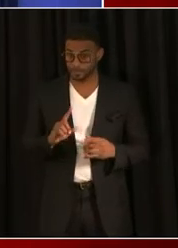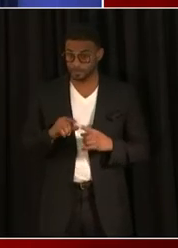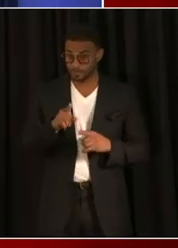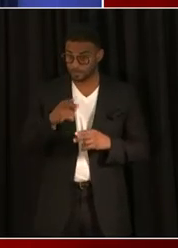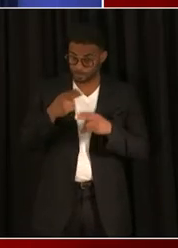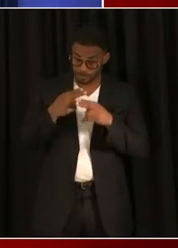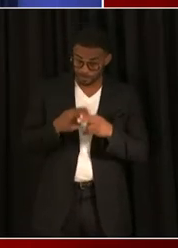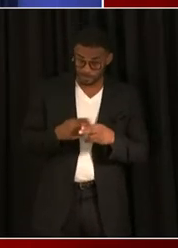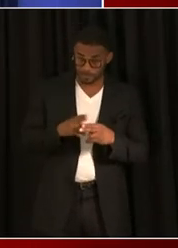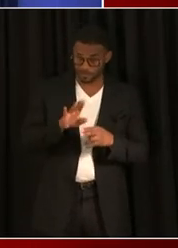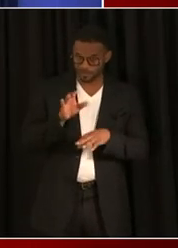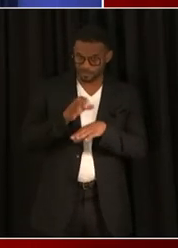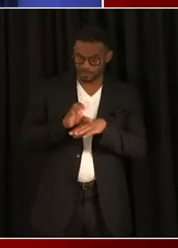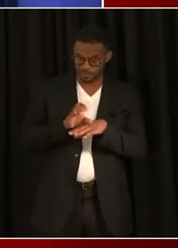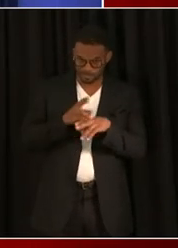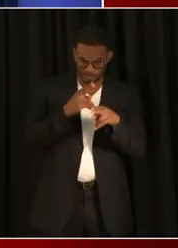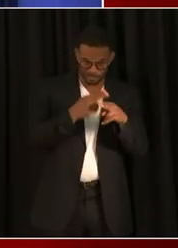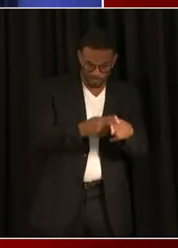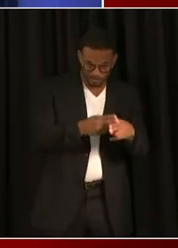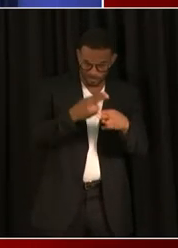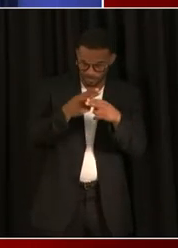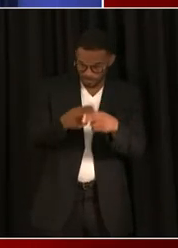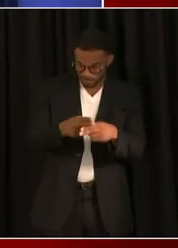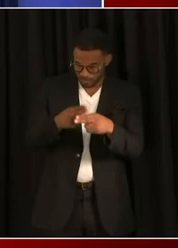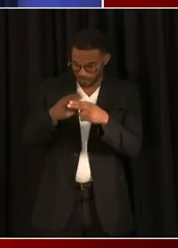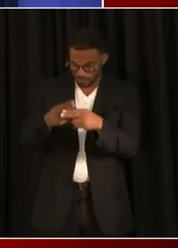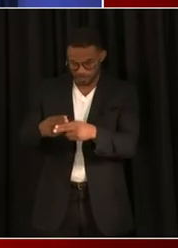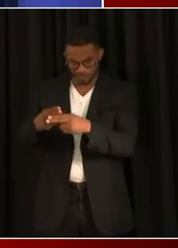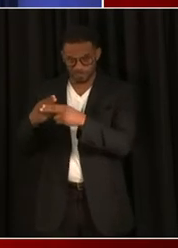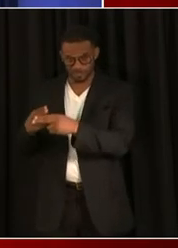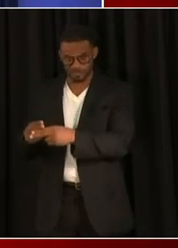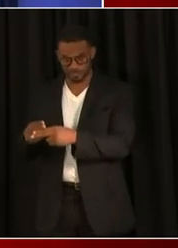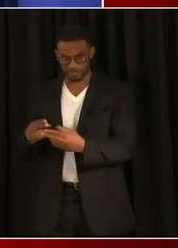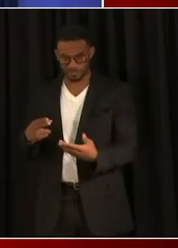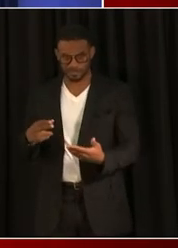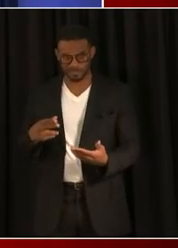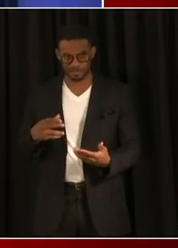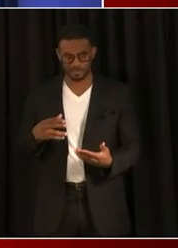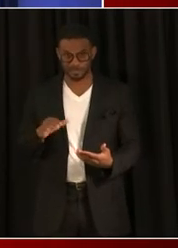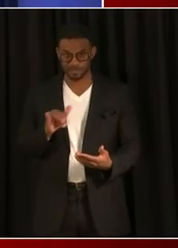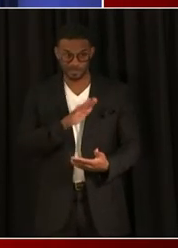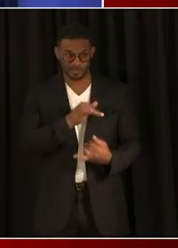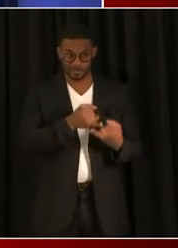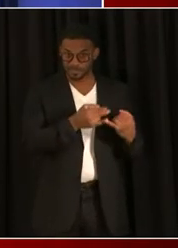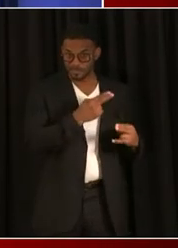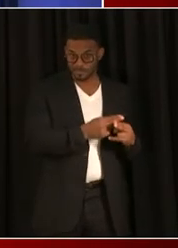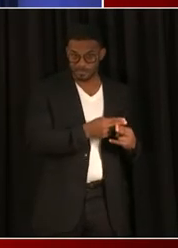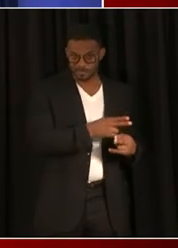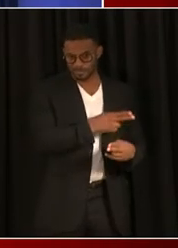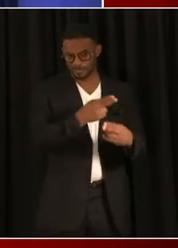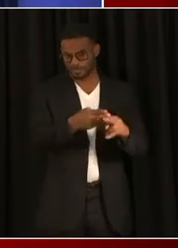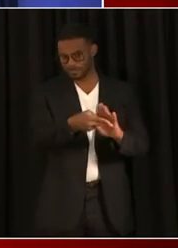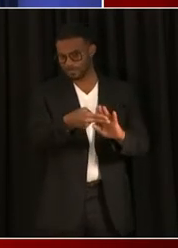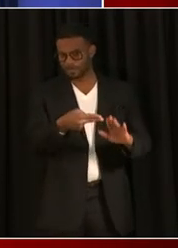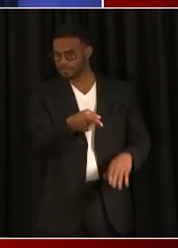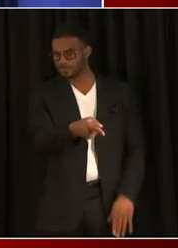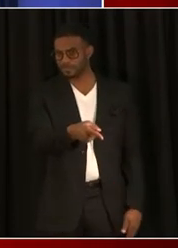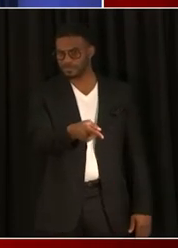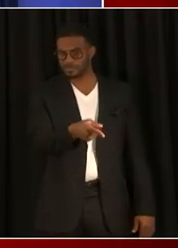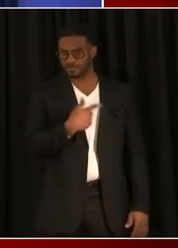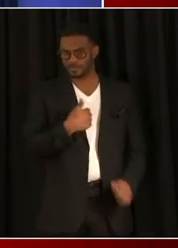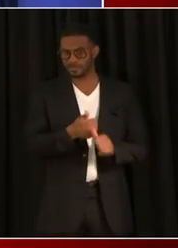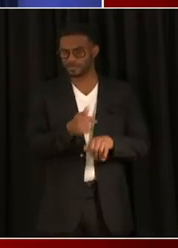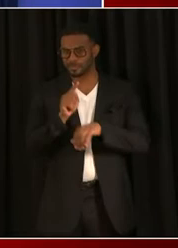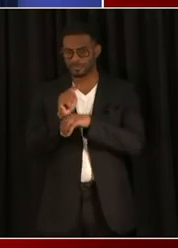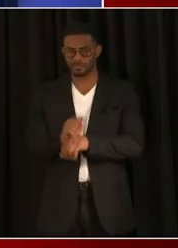And when you name your chocolates, we name it Arcay Chocolates because that's her last name. And we